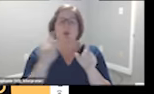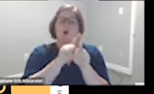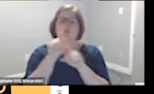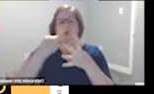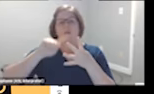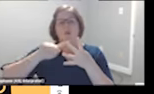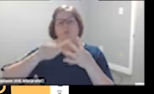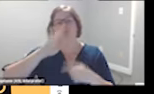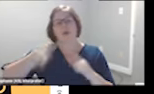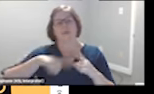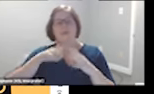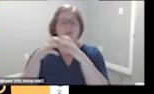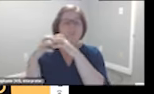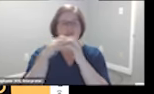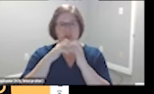and education.